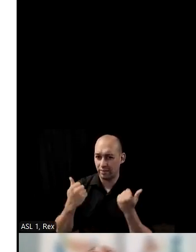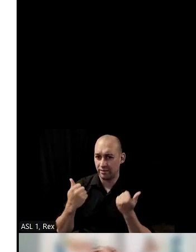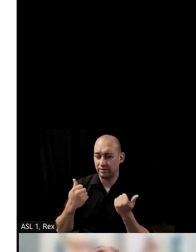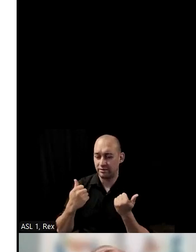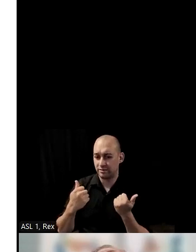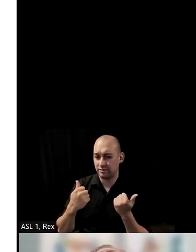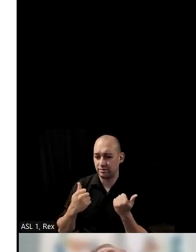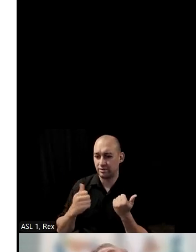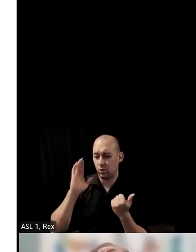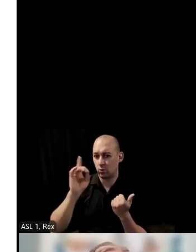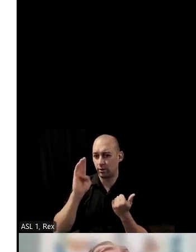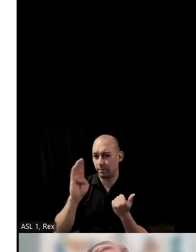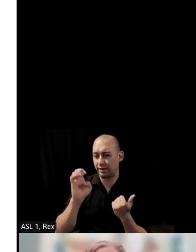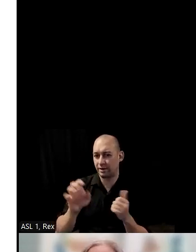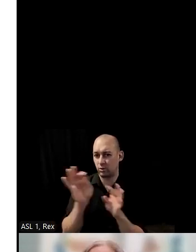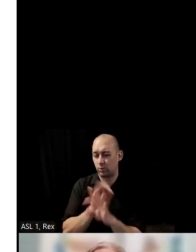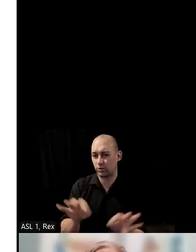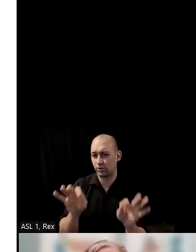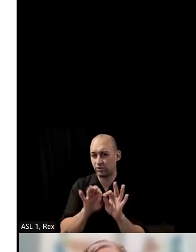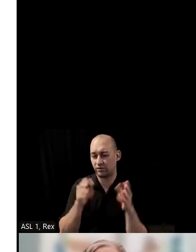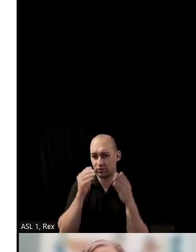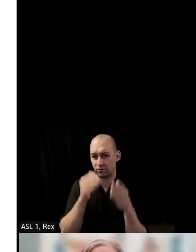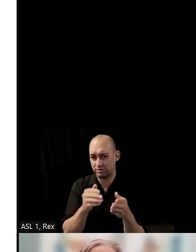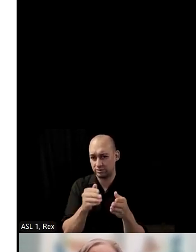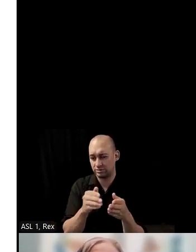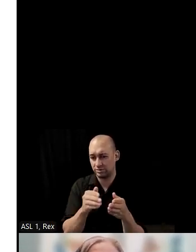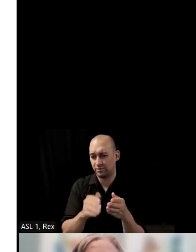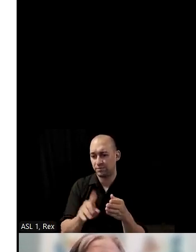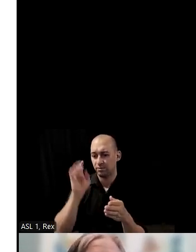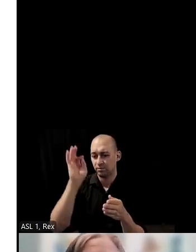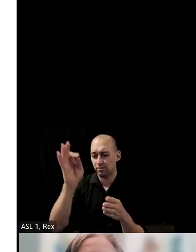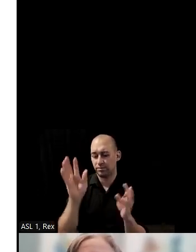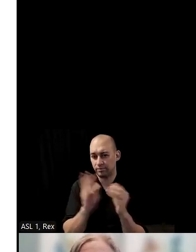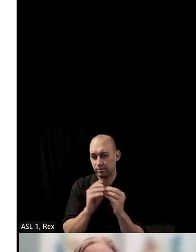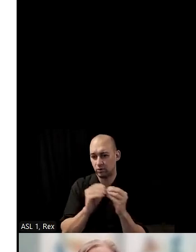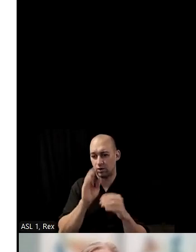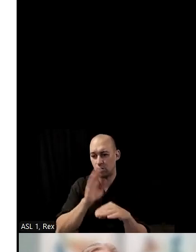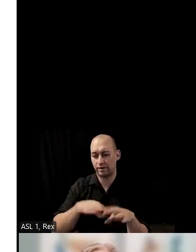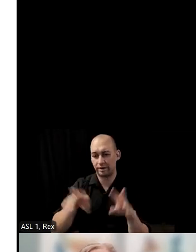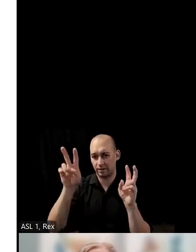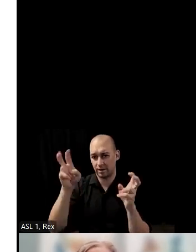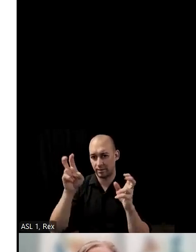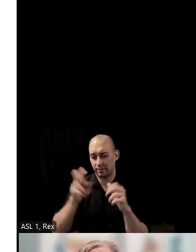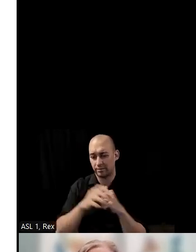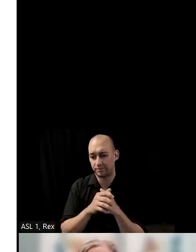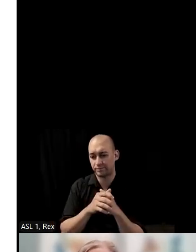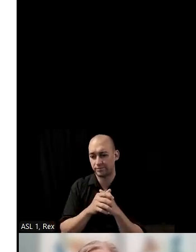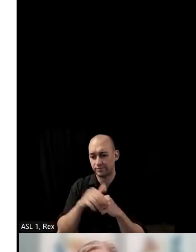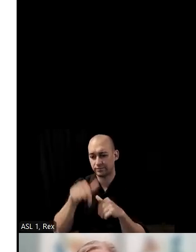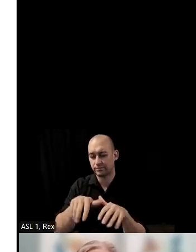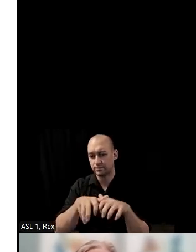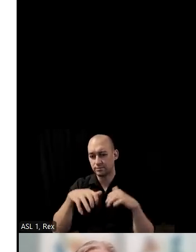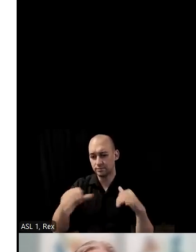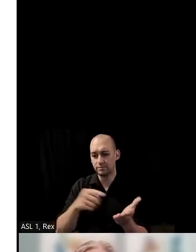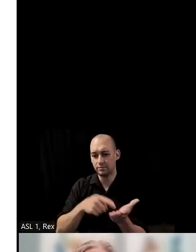It would be perhaps worth a focus in one of our future meetings on that topic. I know that this committee has discussed that